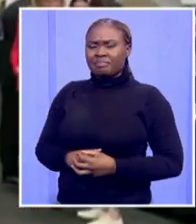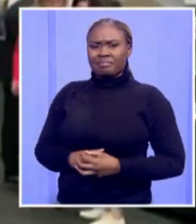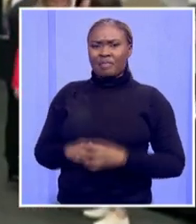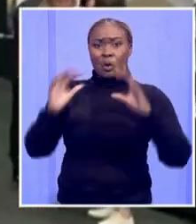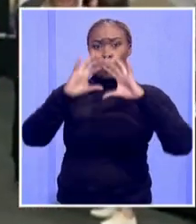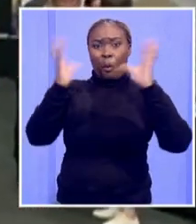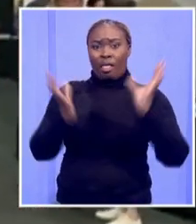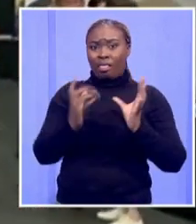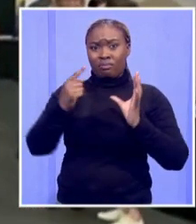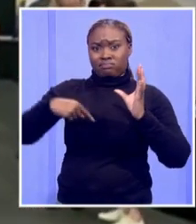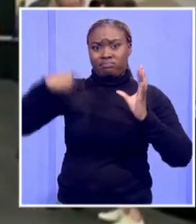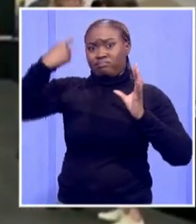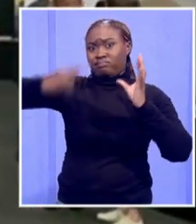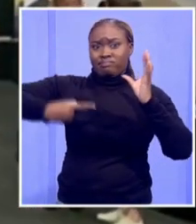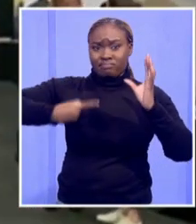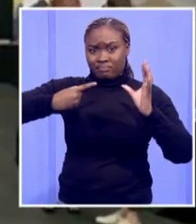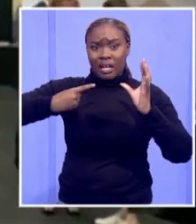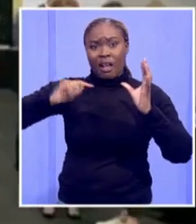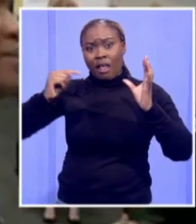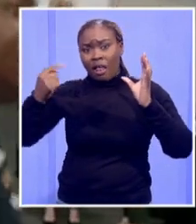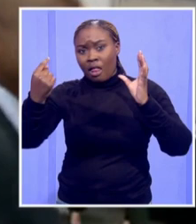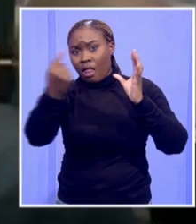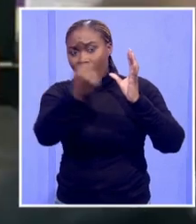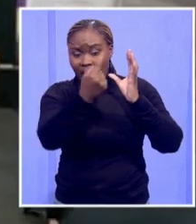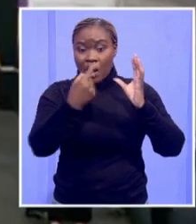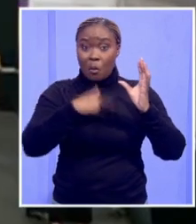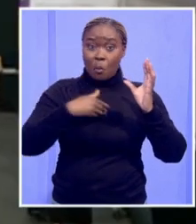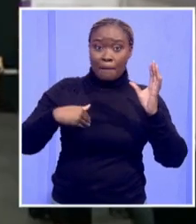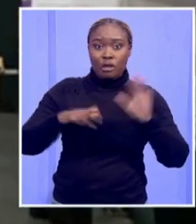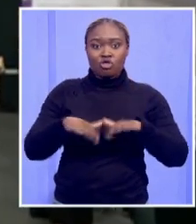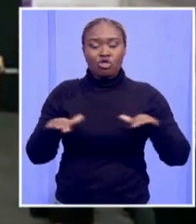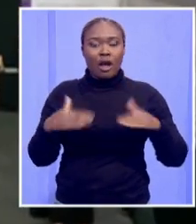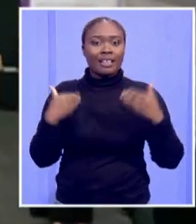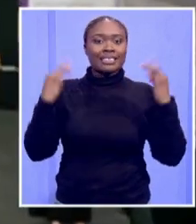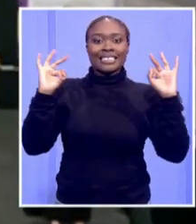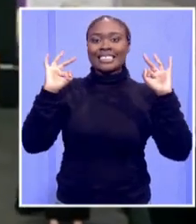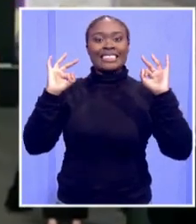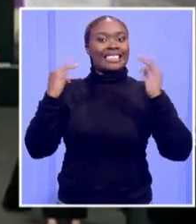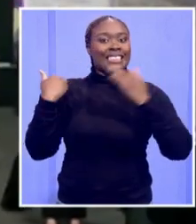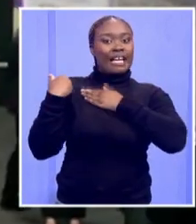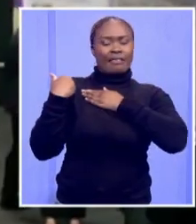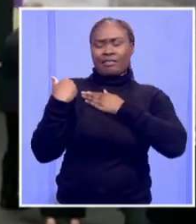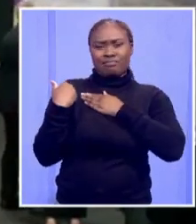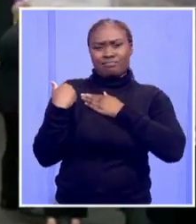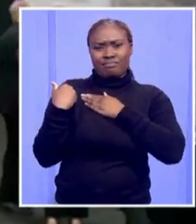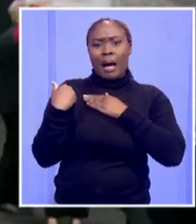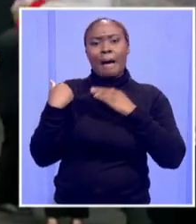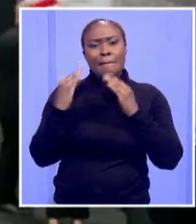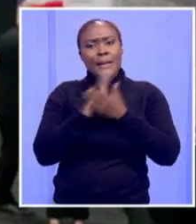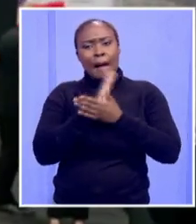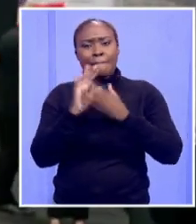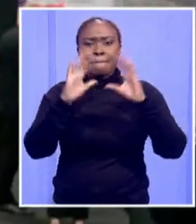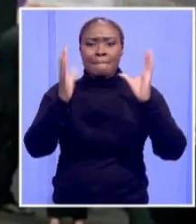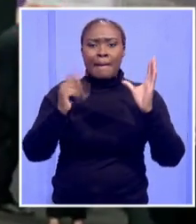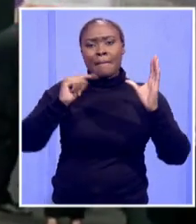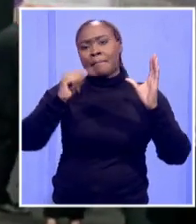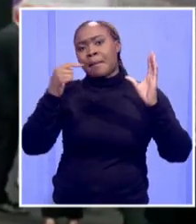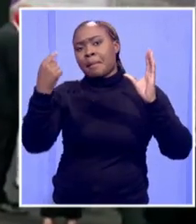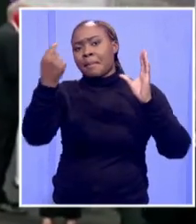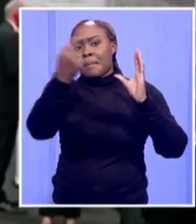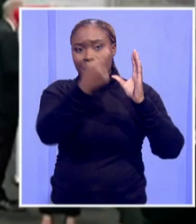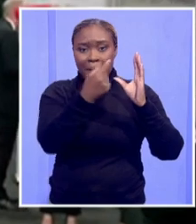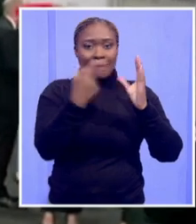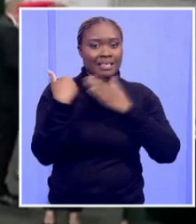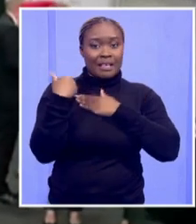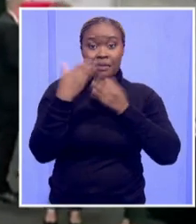world is safe for women and children to live. Namibia is no exception. There definitely are pockets of places where it's not safe. I mean,